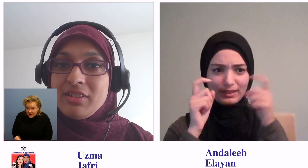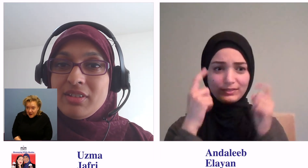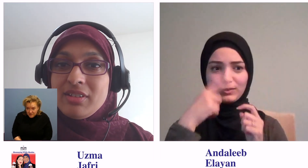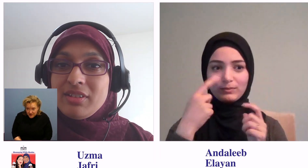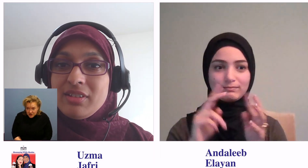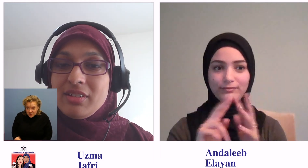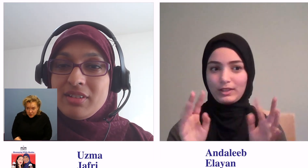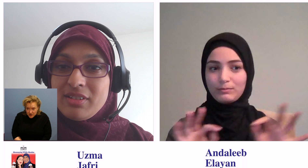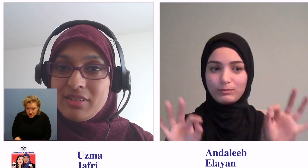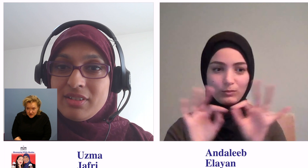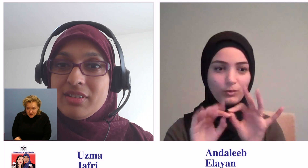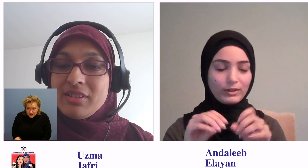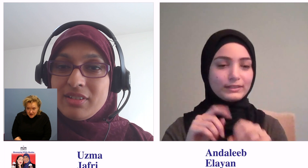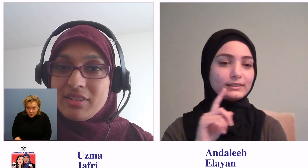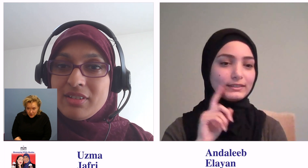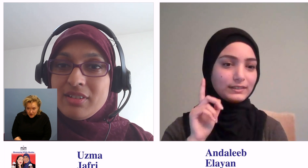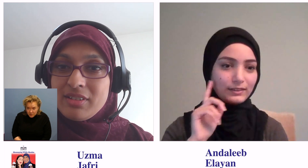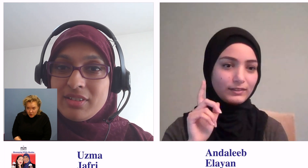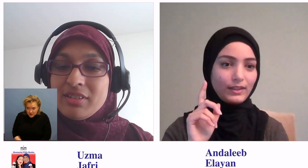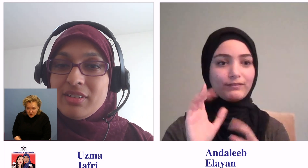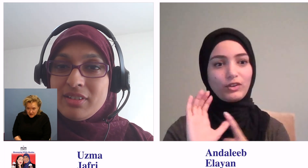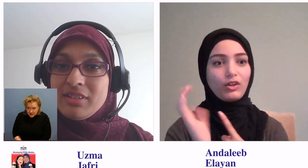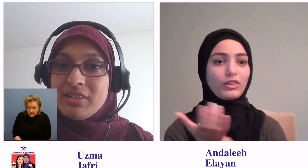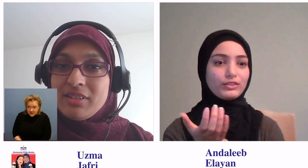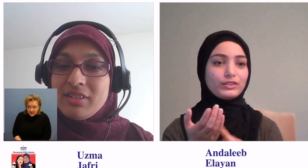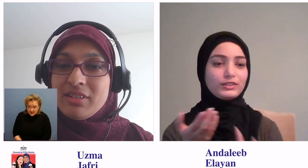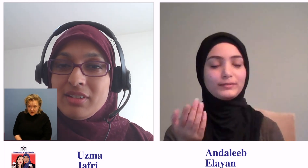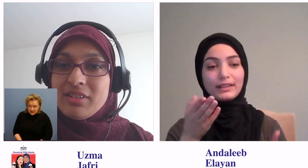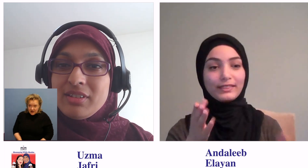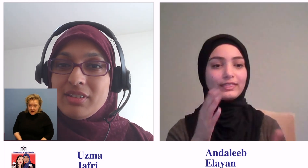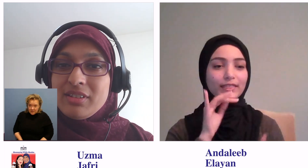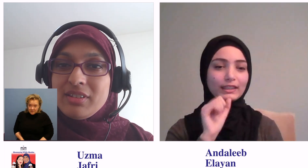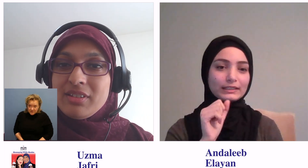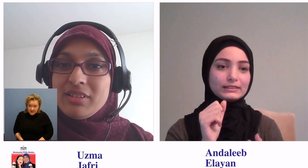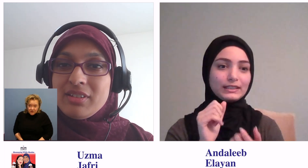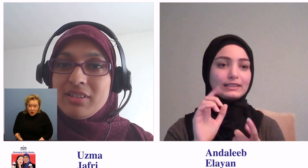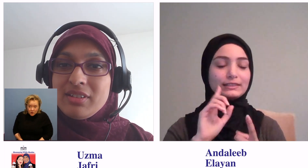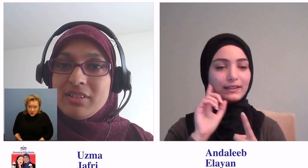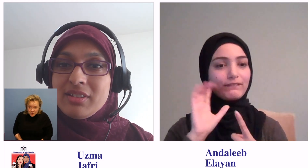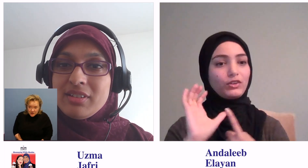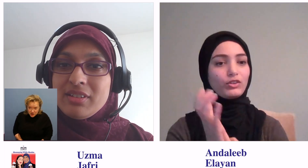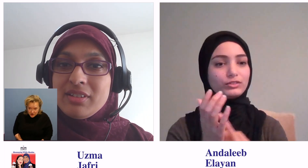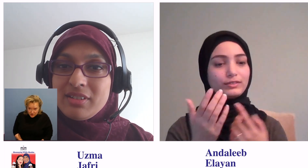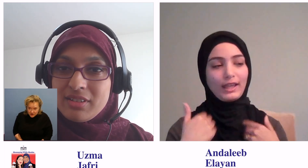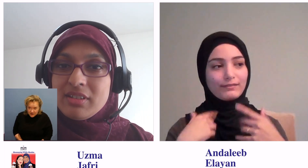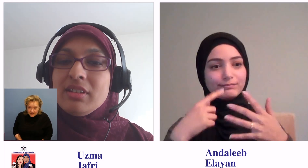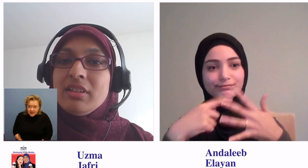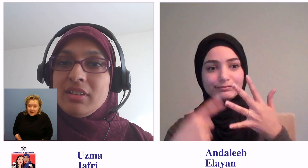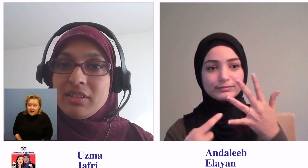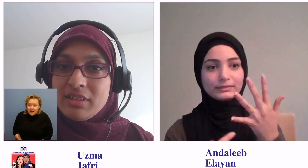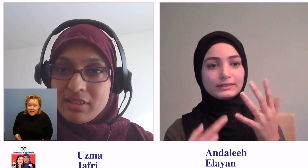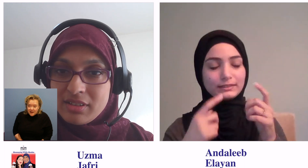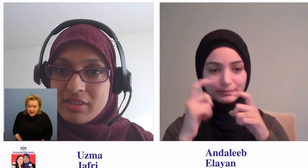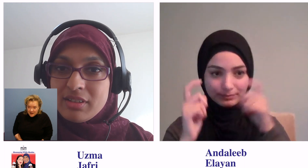Yeah. Facial expressions are very important in deaf culture in general.